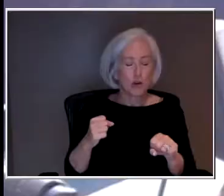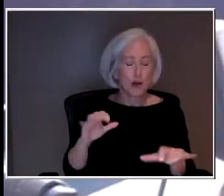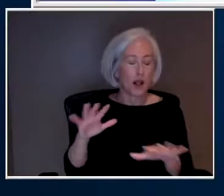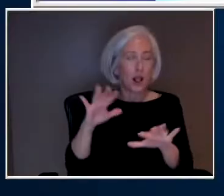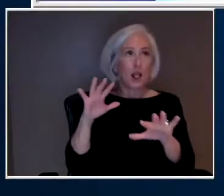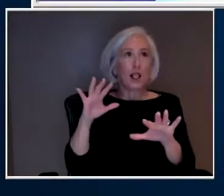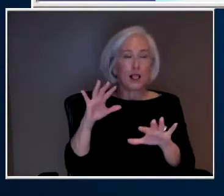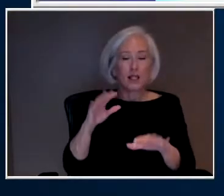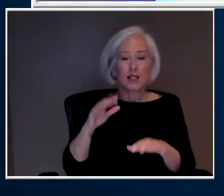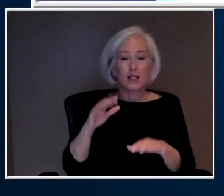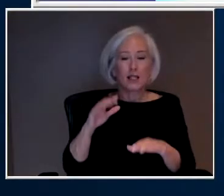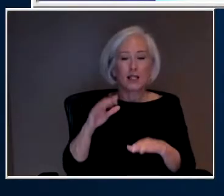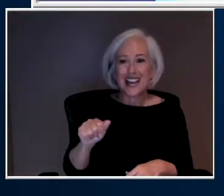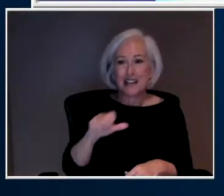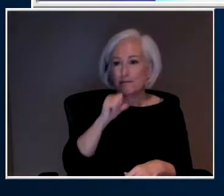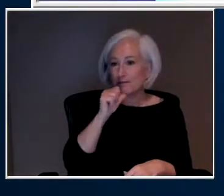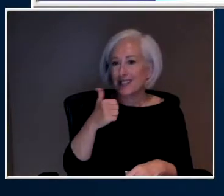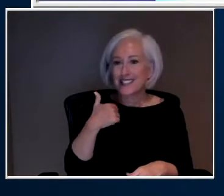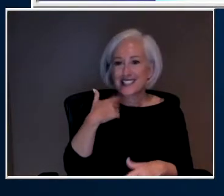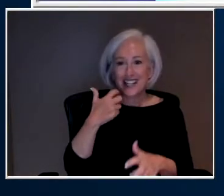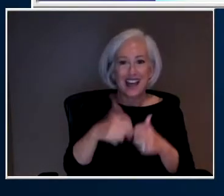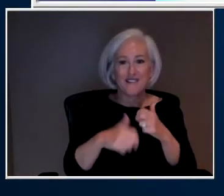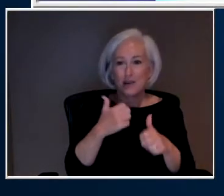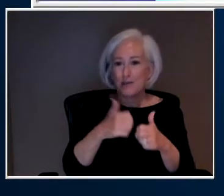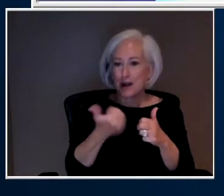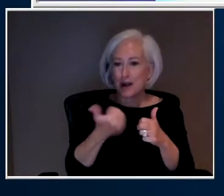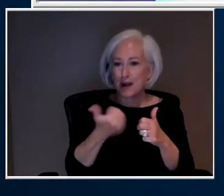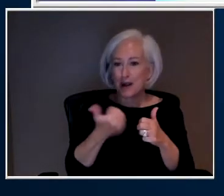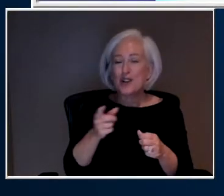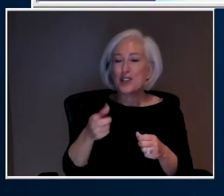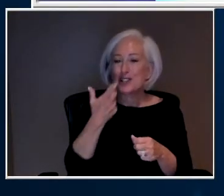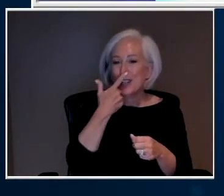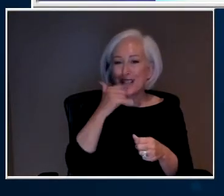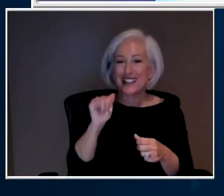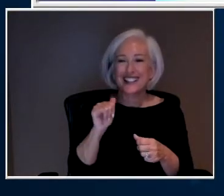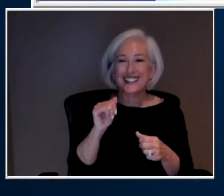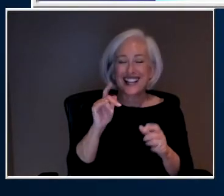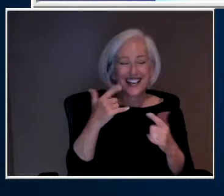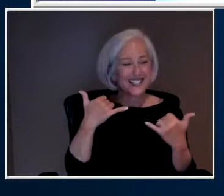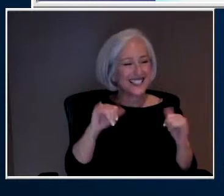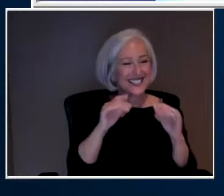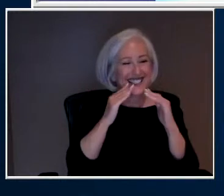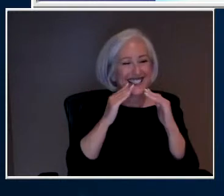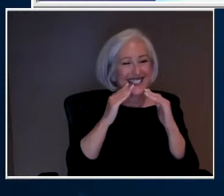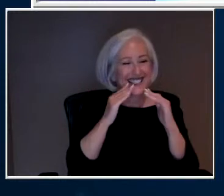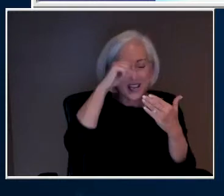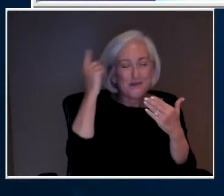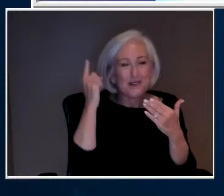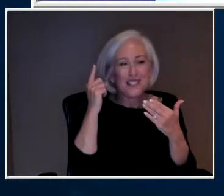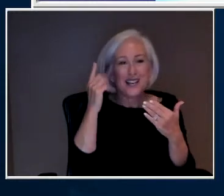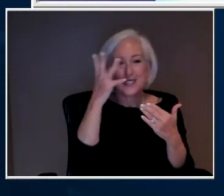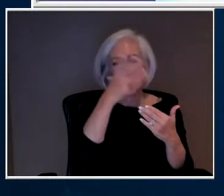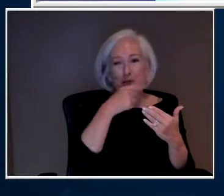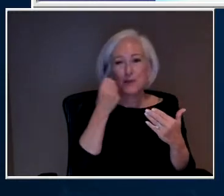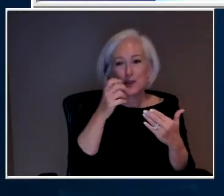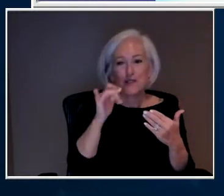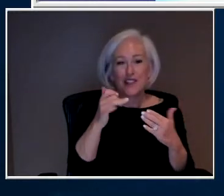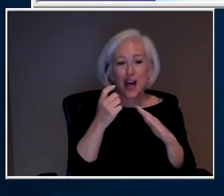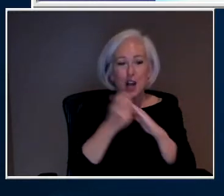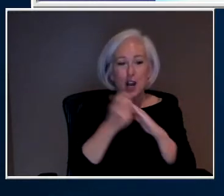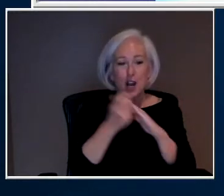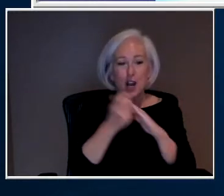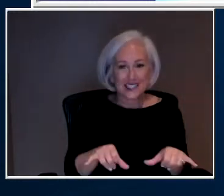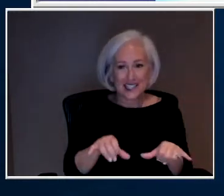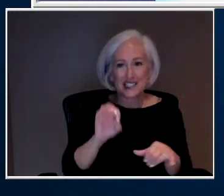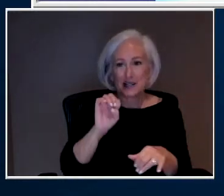right now in the video. She's moving her neck back and forth, and she looks like she saw a smile on her face, because it's the beauty of that automated system that she had. That